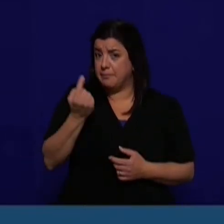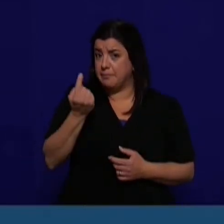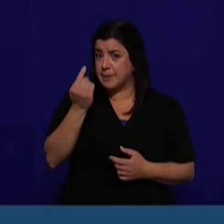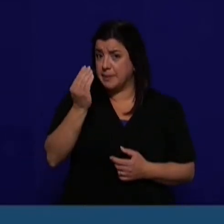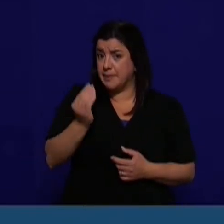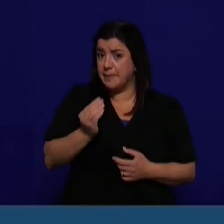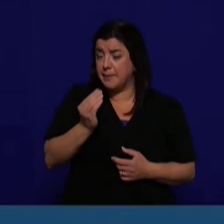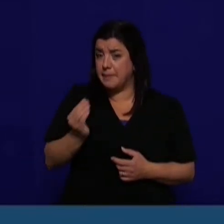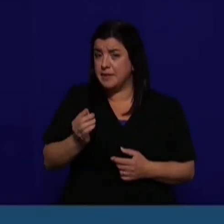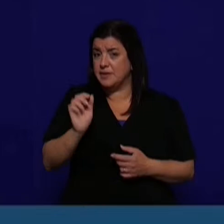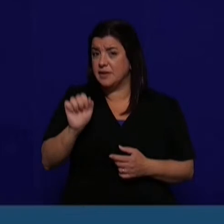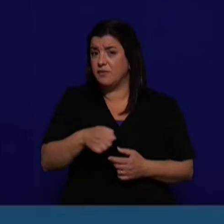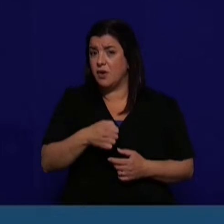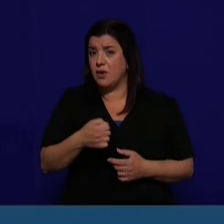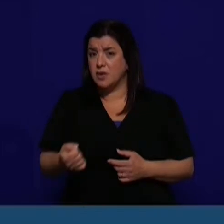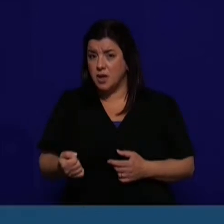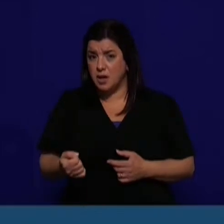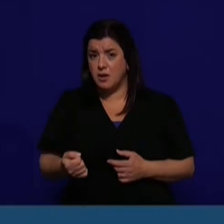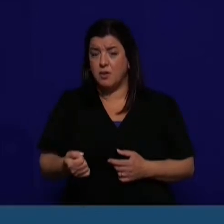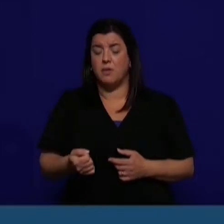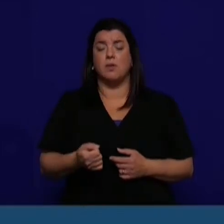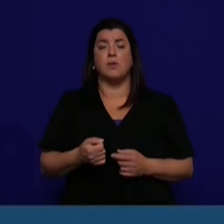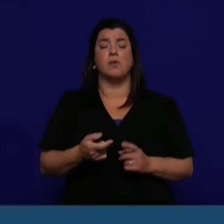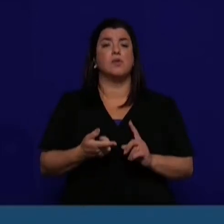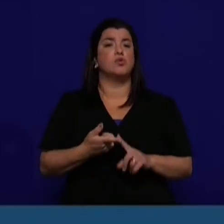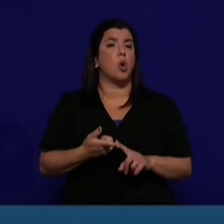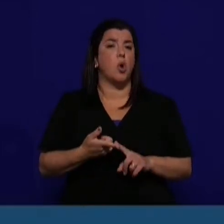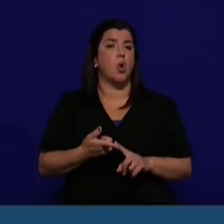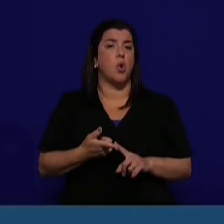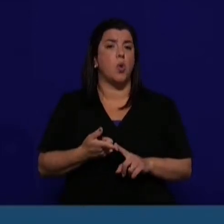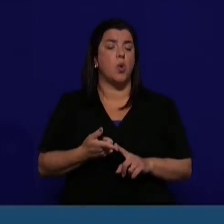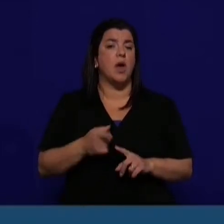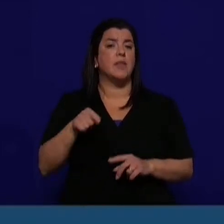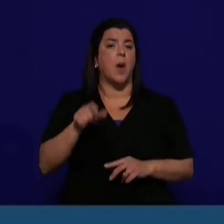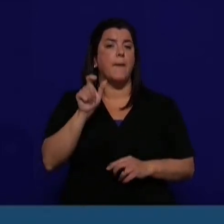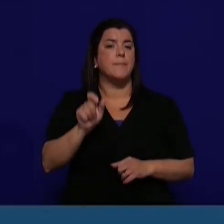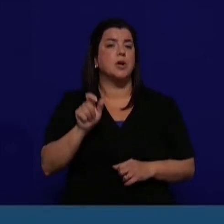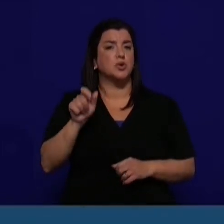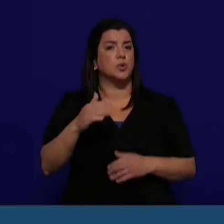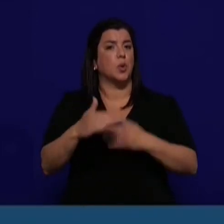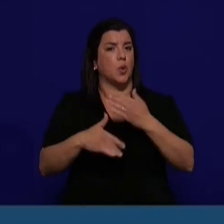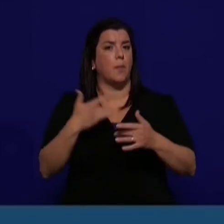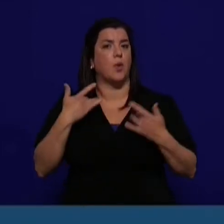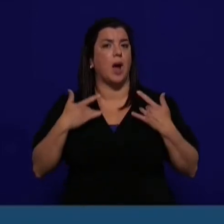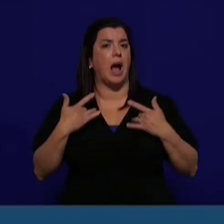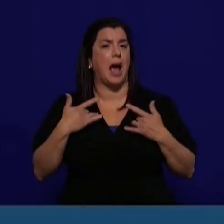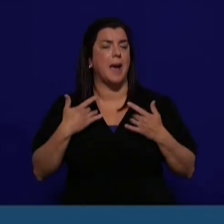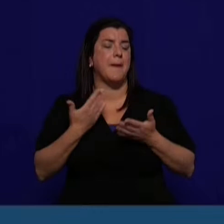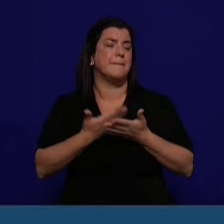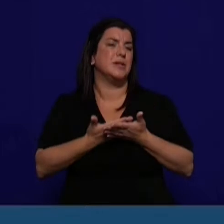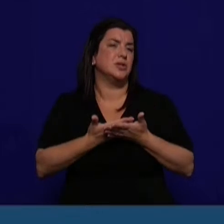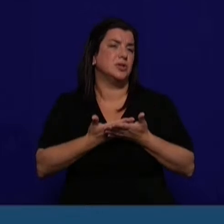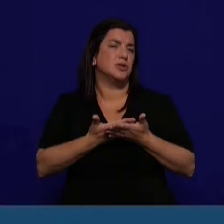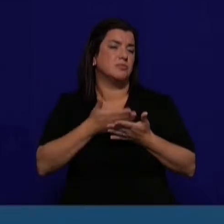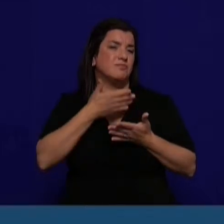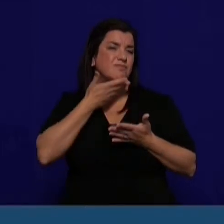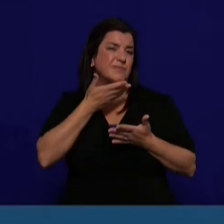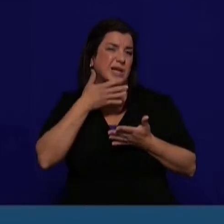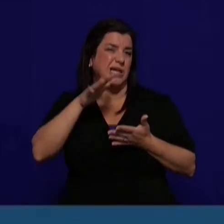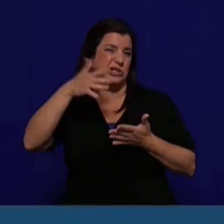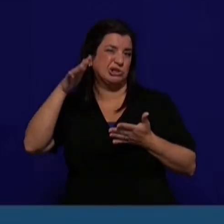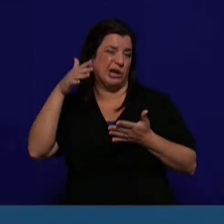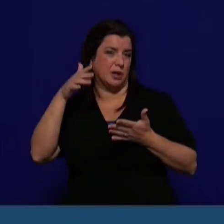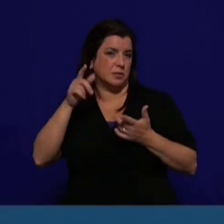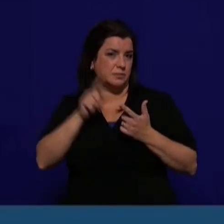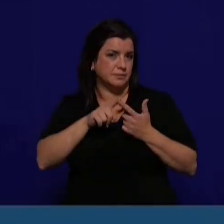ta' mewt minħabba trombosi wara li ħadu l-vaċċin jew daw il-persuni għadhom ħajjin biex forsi tifverifika ftit dan il-punt u kif